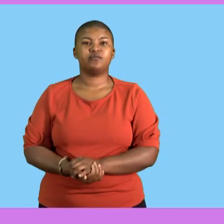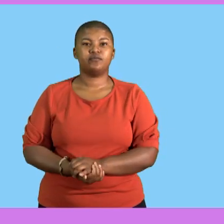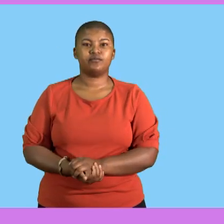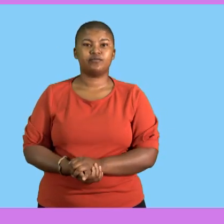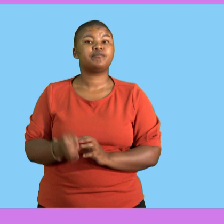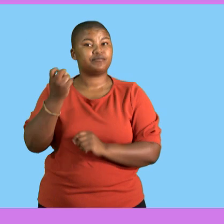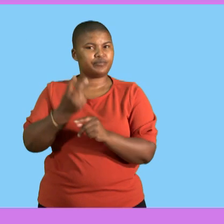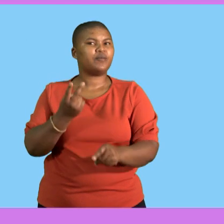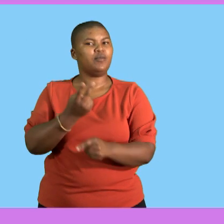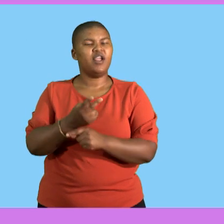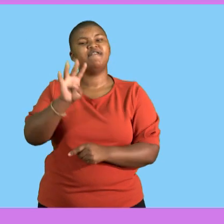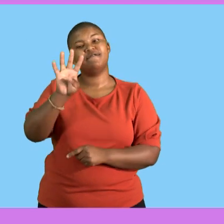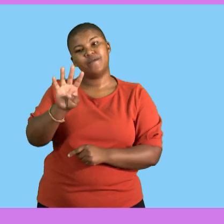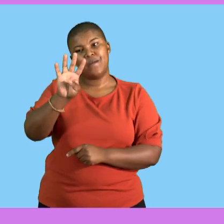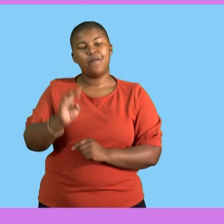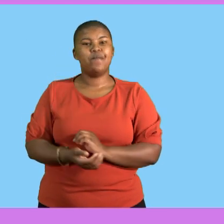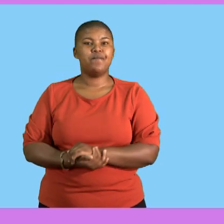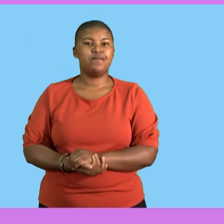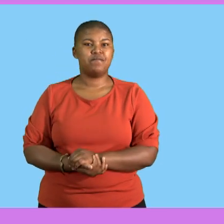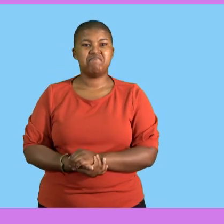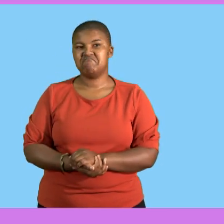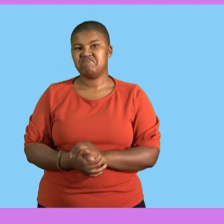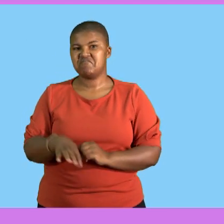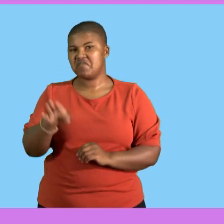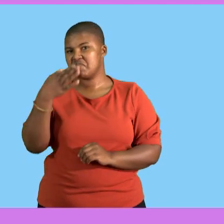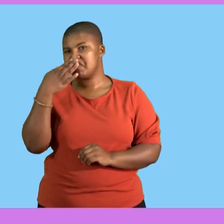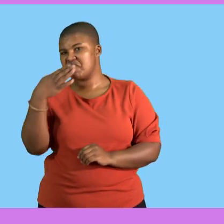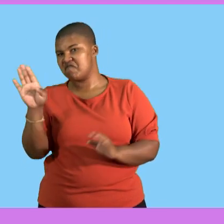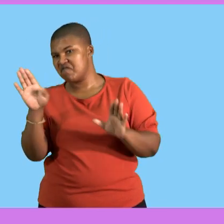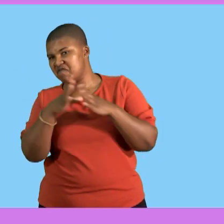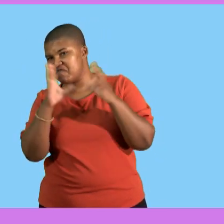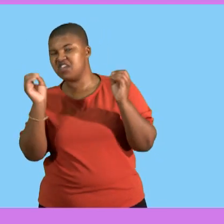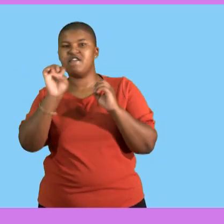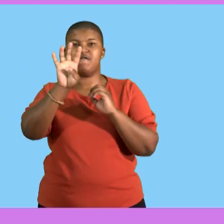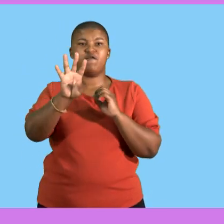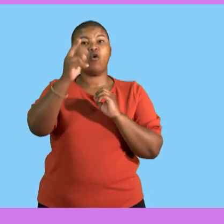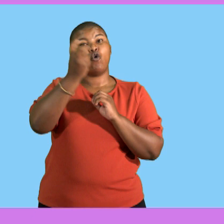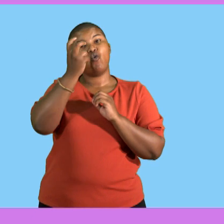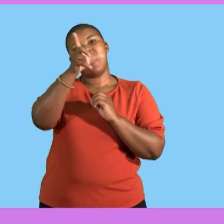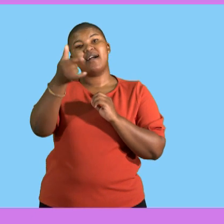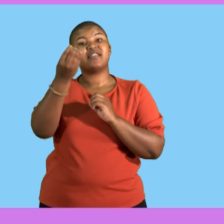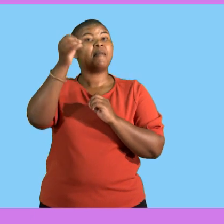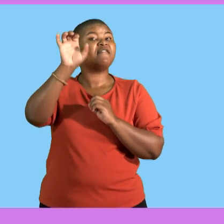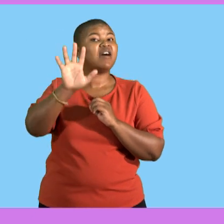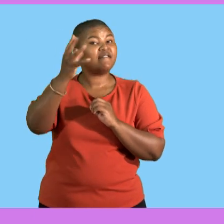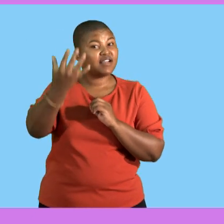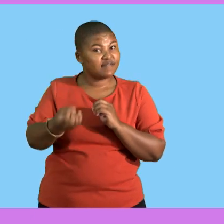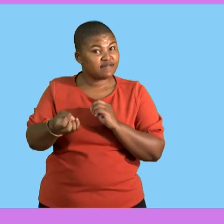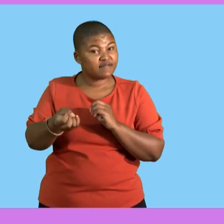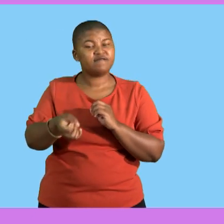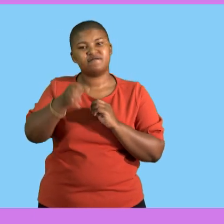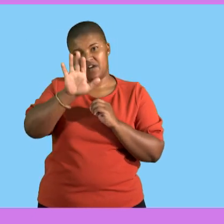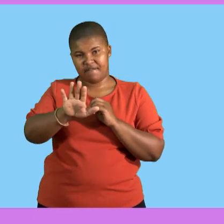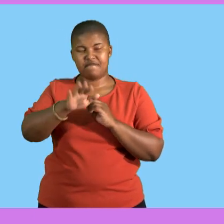another 4, you record it down. There's no any other 4. We move on to the next value, of which it's 5. It's